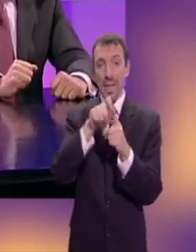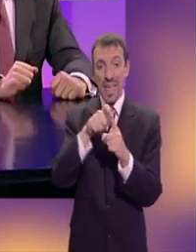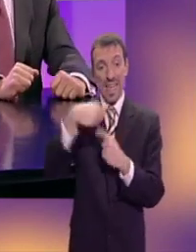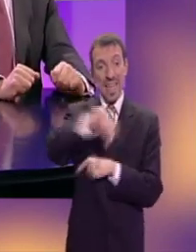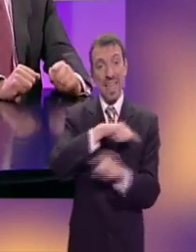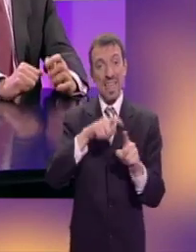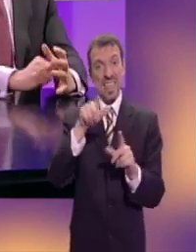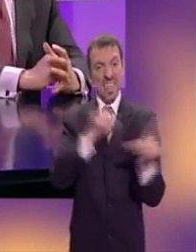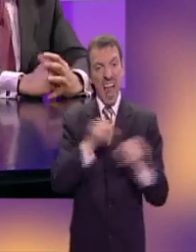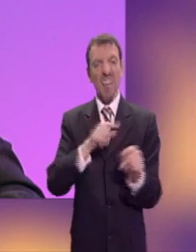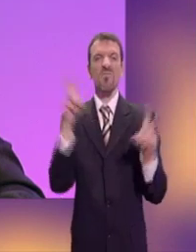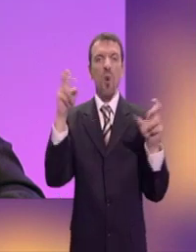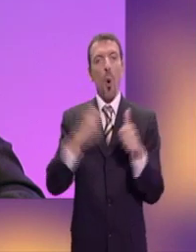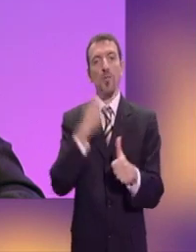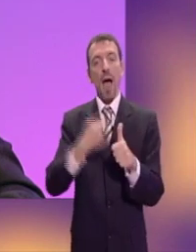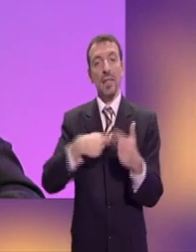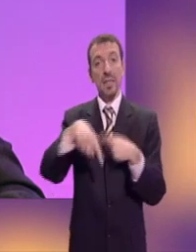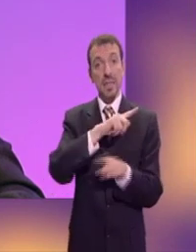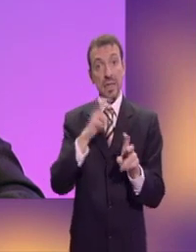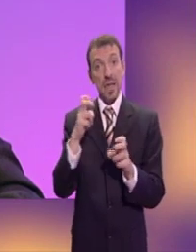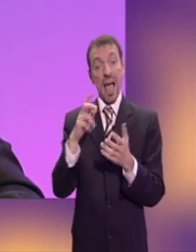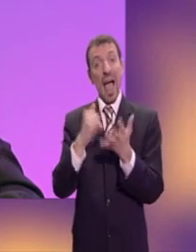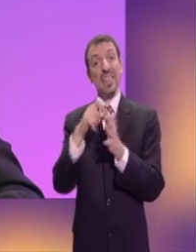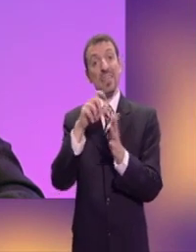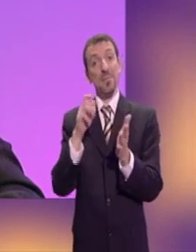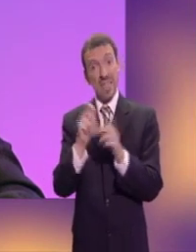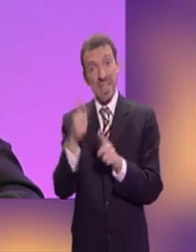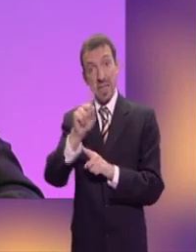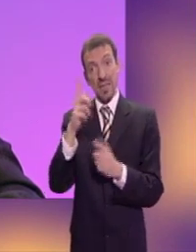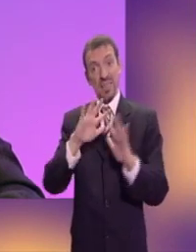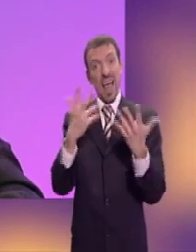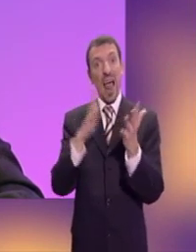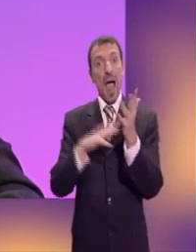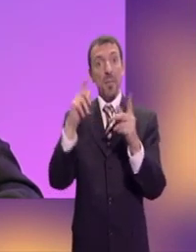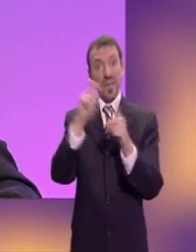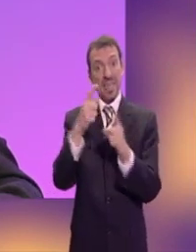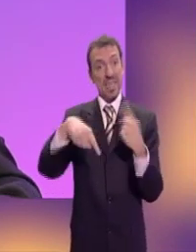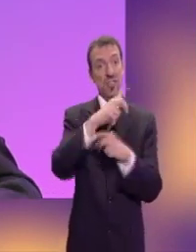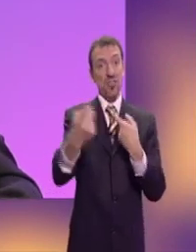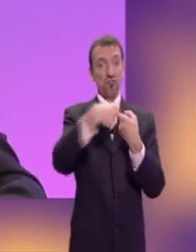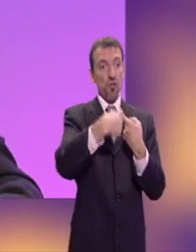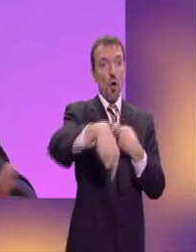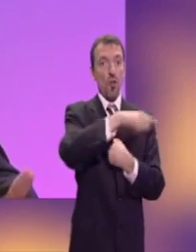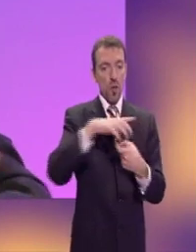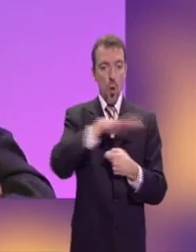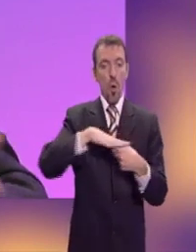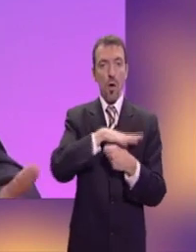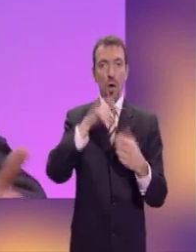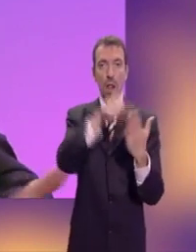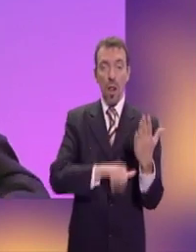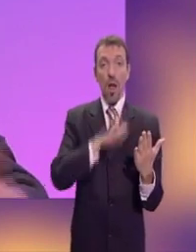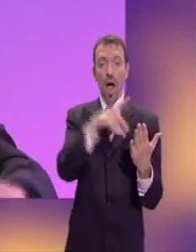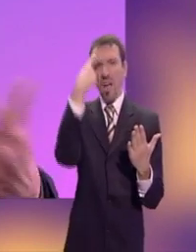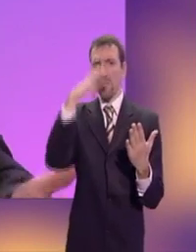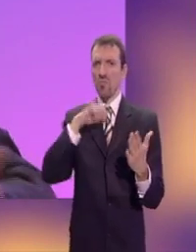automatically reselected, and when the SDP was formed and 10 MPs joined, the local party said, we really must have the